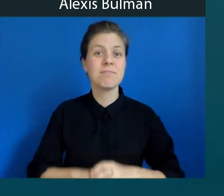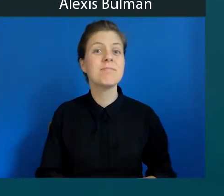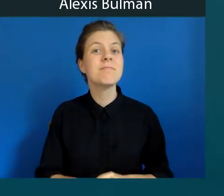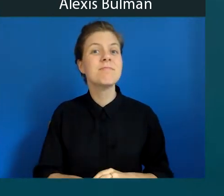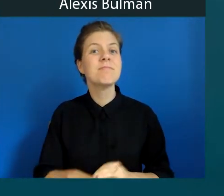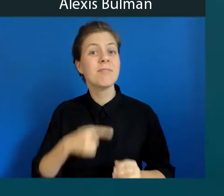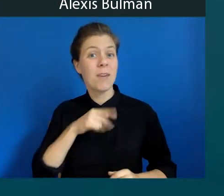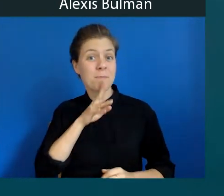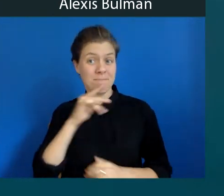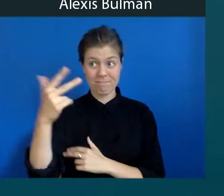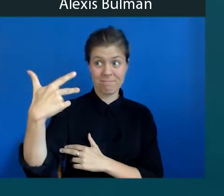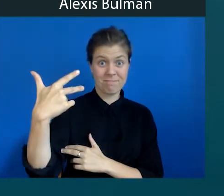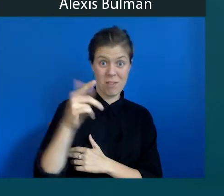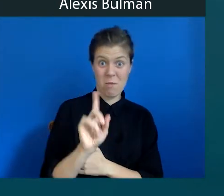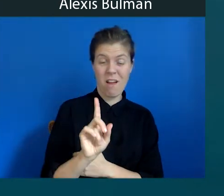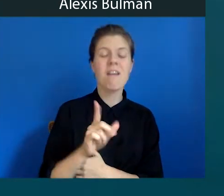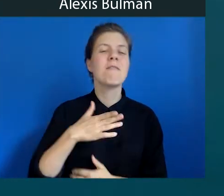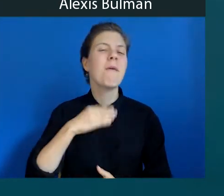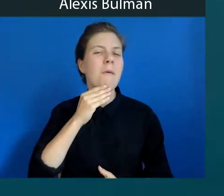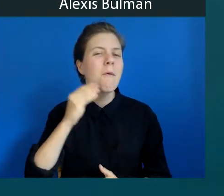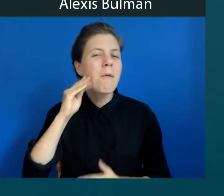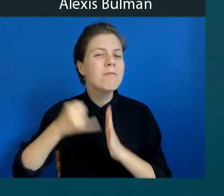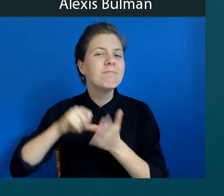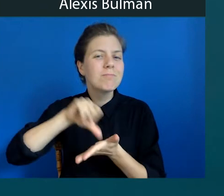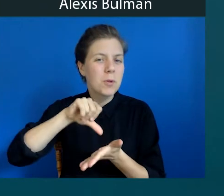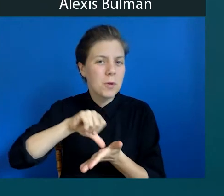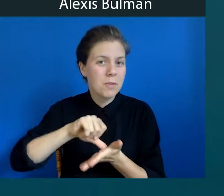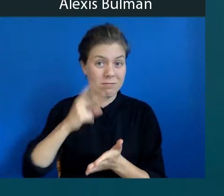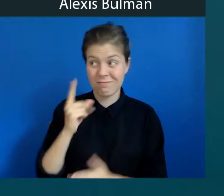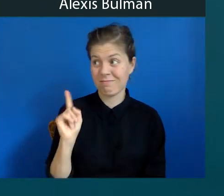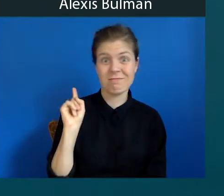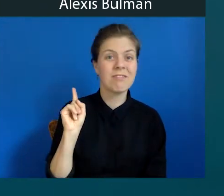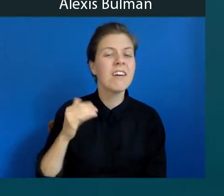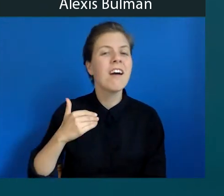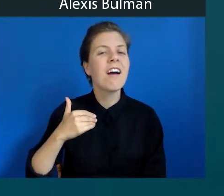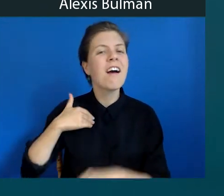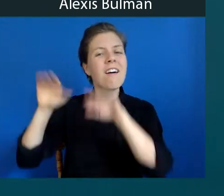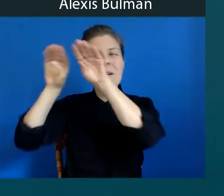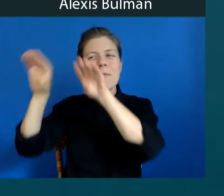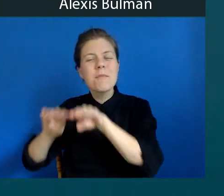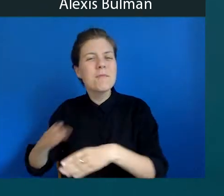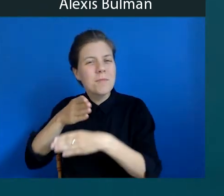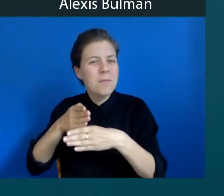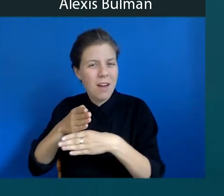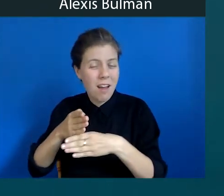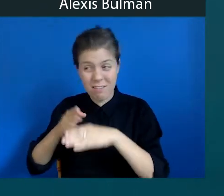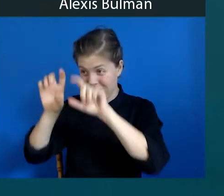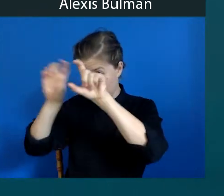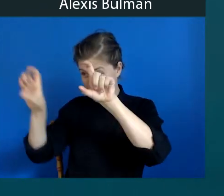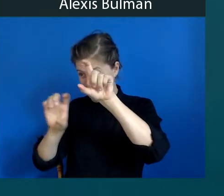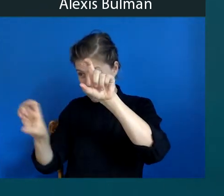art studio, and just behind me is a wooden shelf full of art supplies. I'll